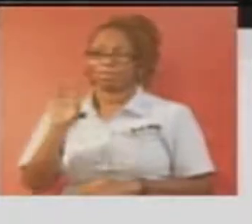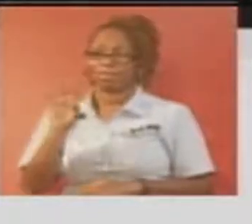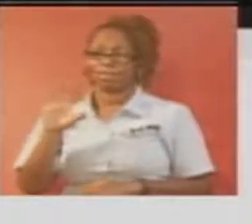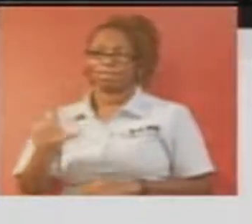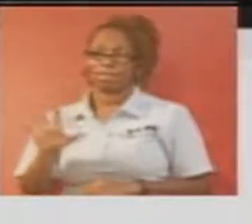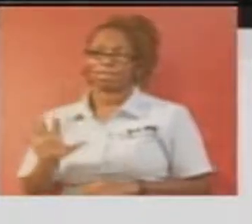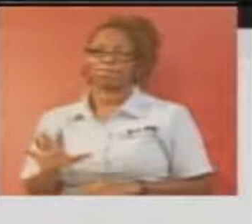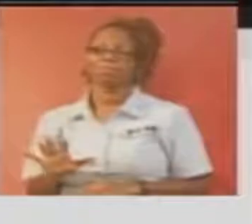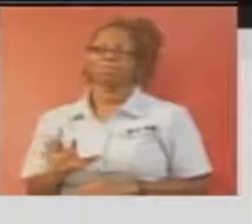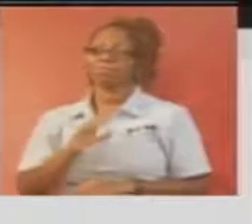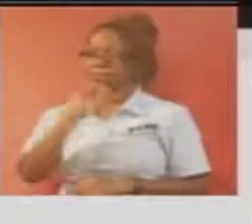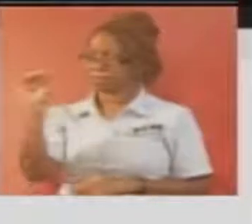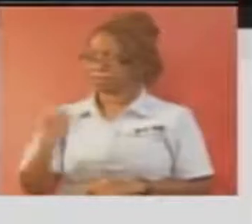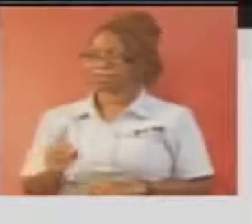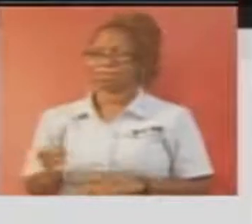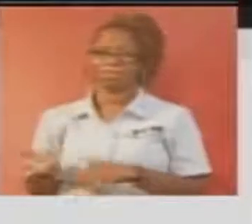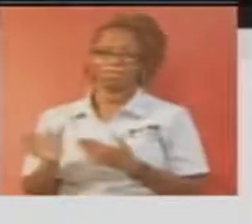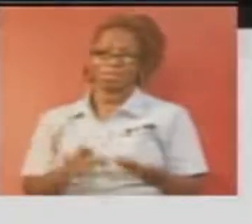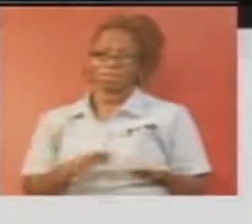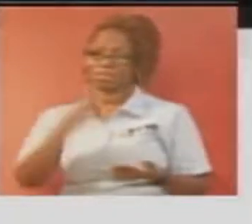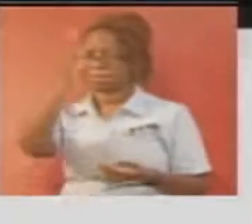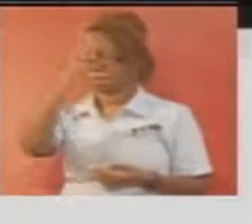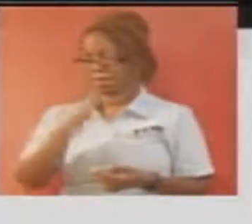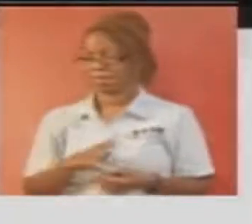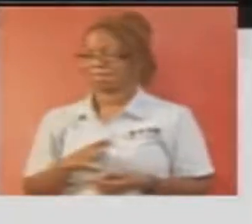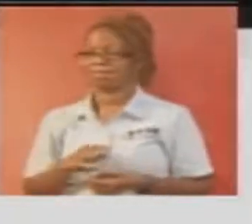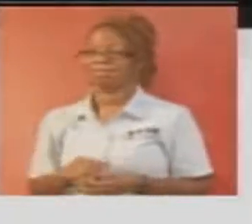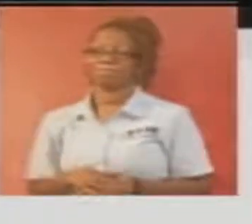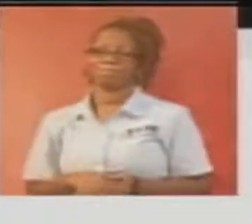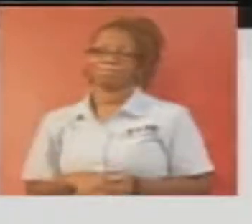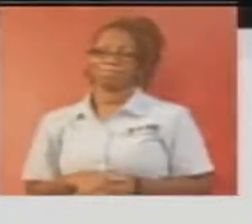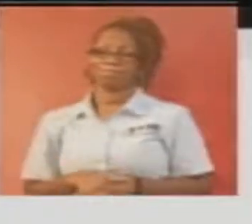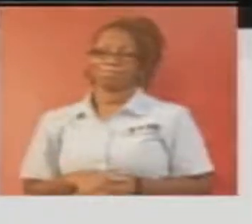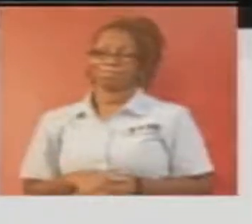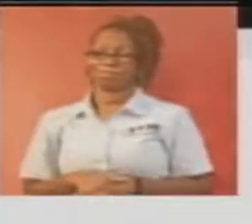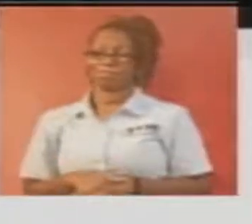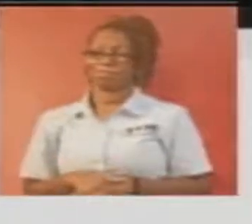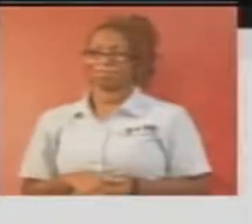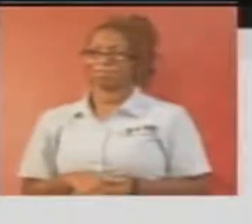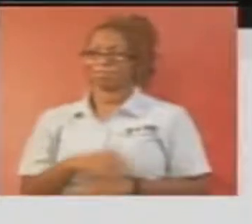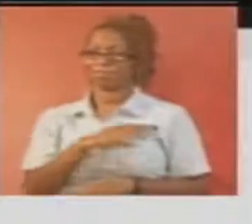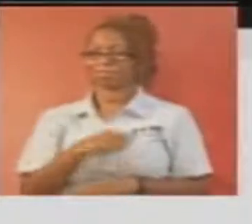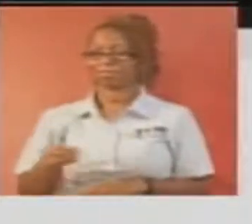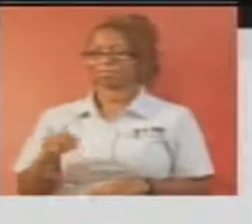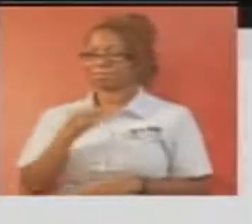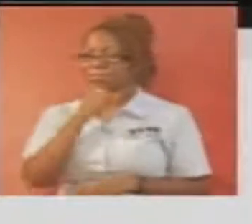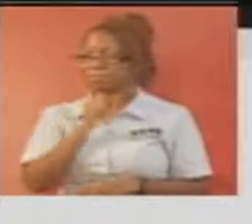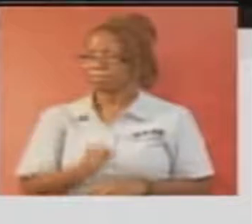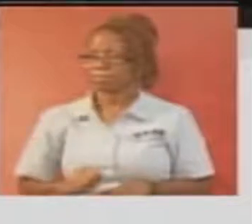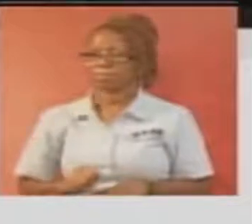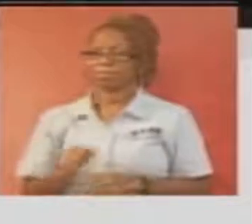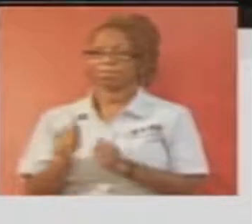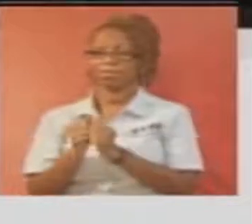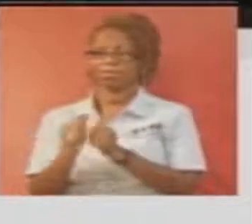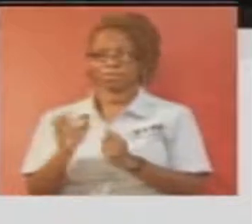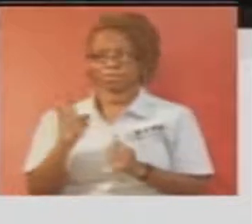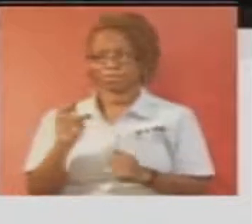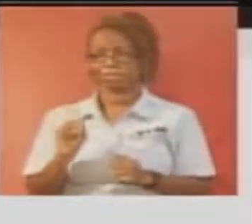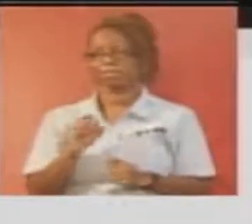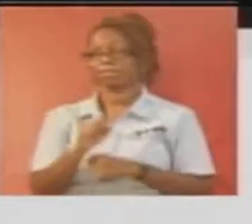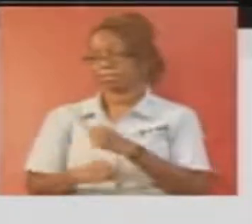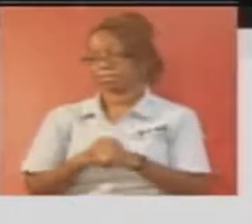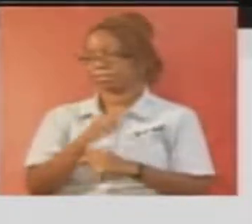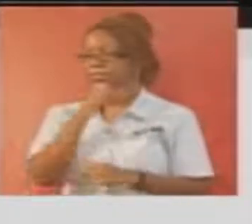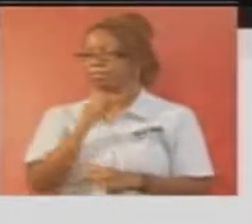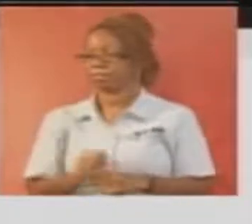passed on, and that more than 2/3 of those who have passed on are above 60 years of age. But we do note